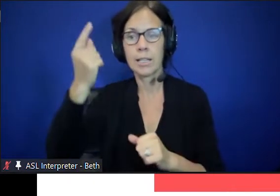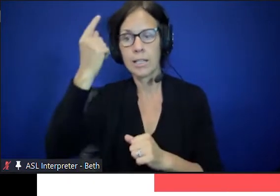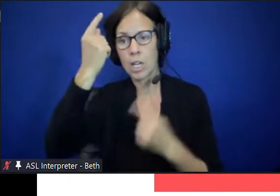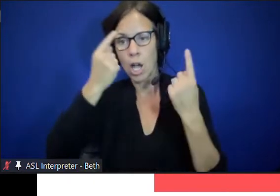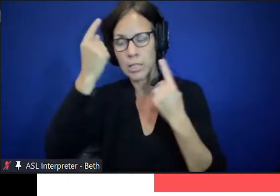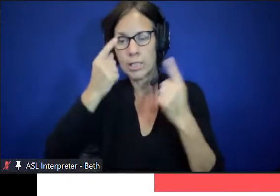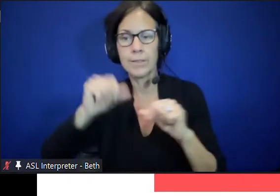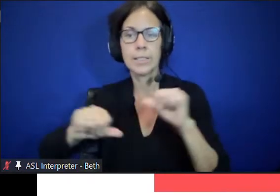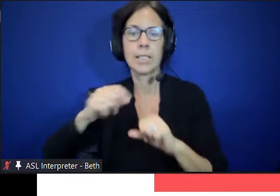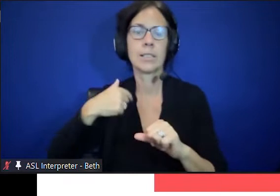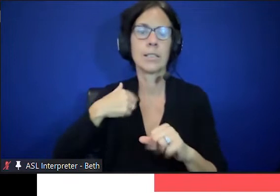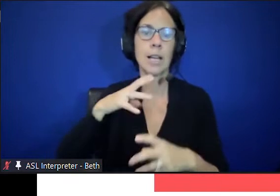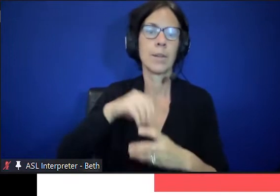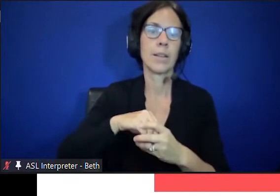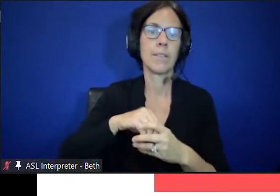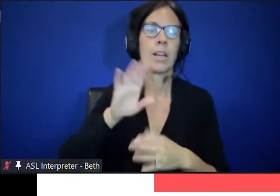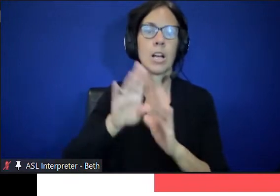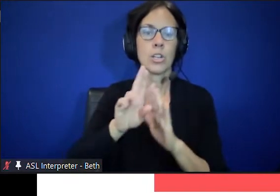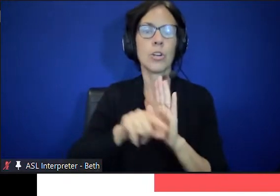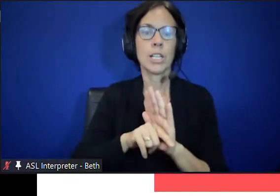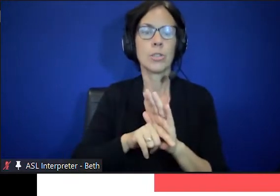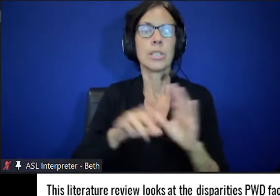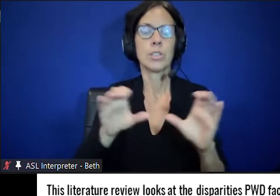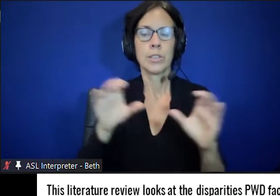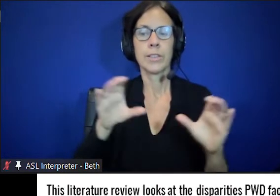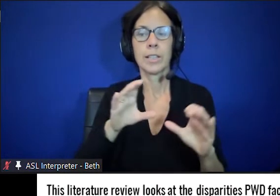Sonoran Undergraduate Certificate in Developmental Disabilities program.